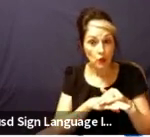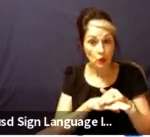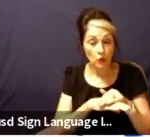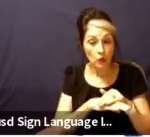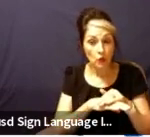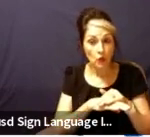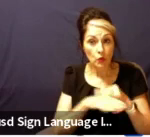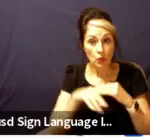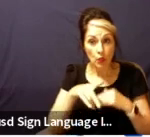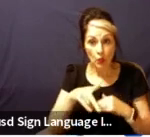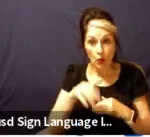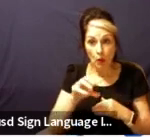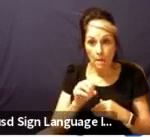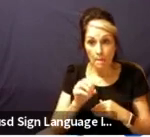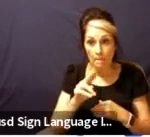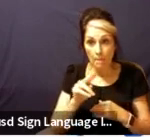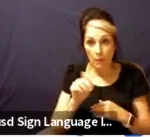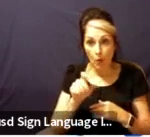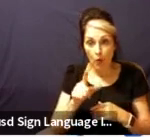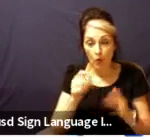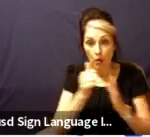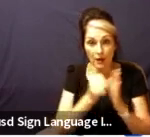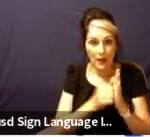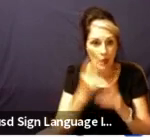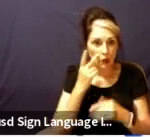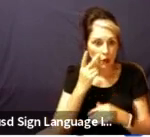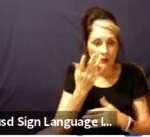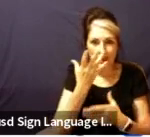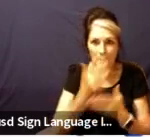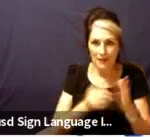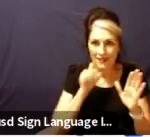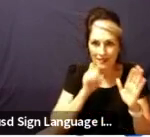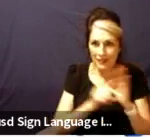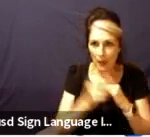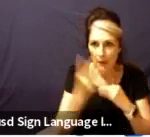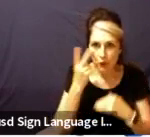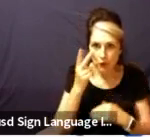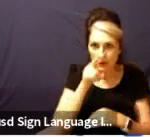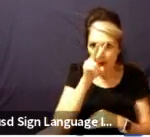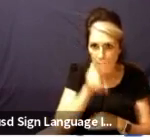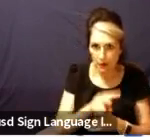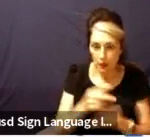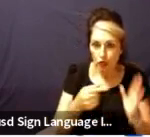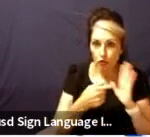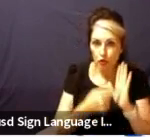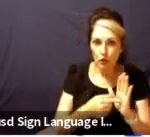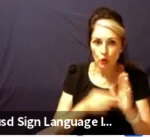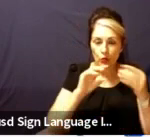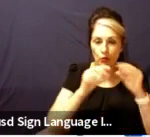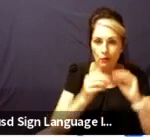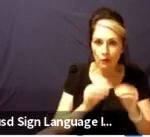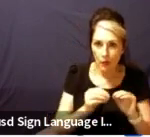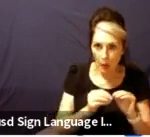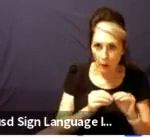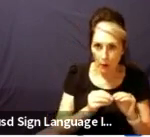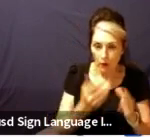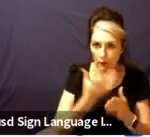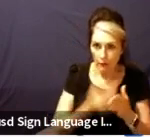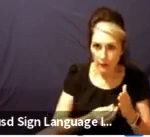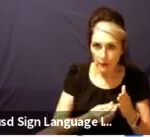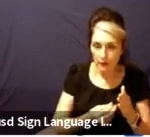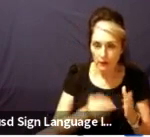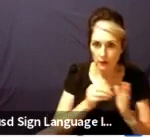your portal account. Right here where it says missing assignments, it will show you the number of missing assignments a